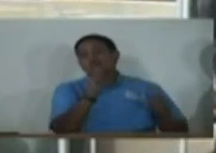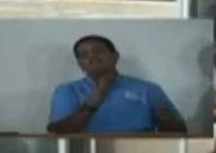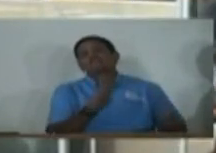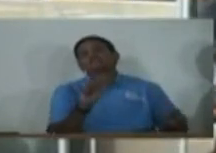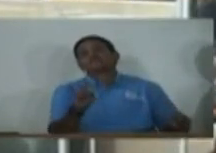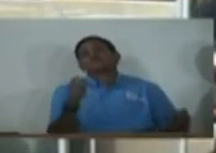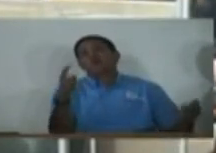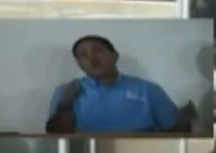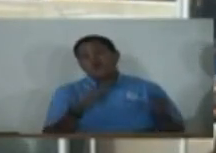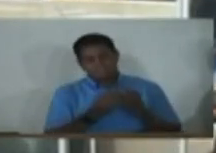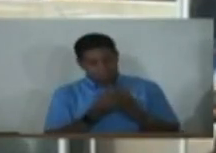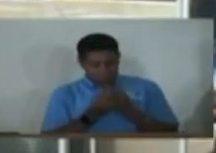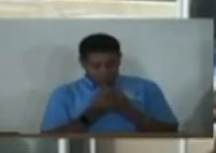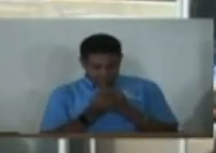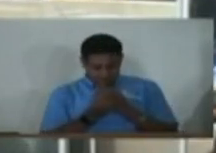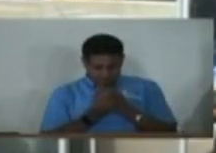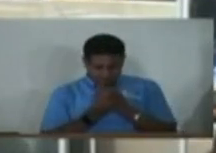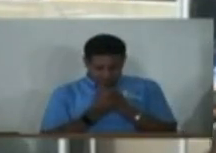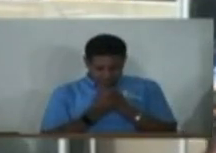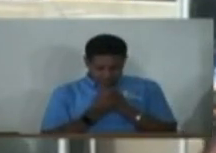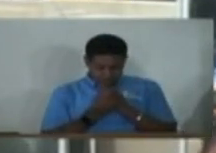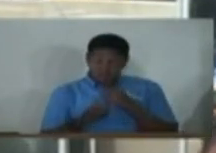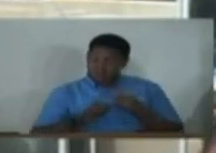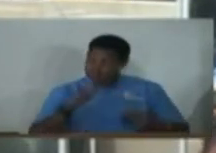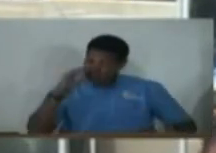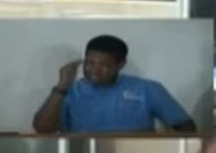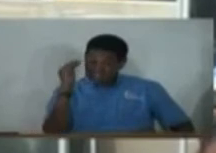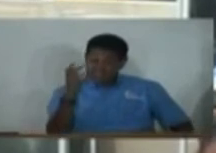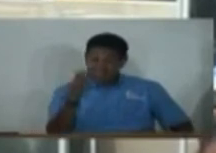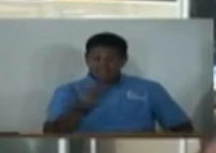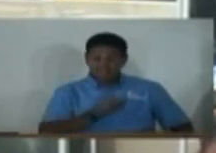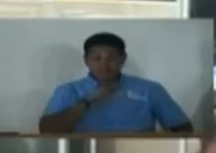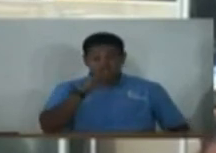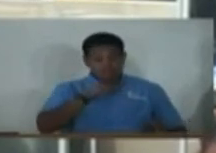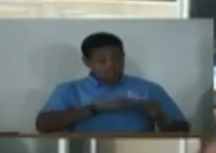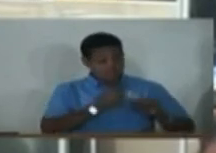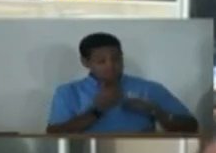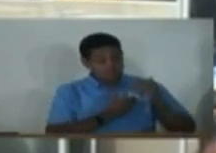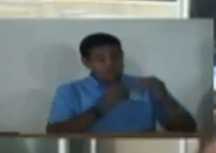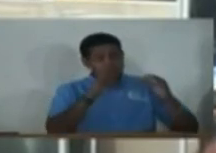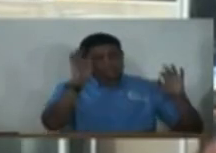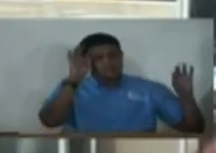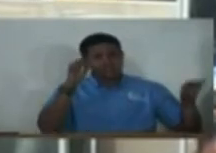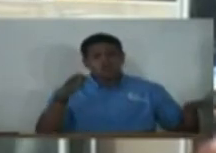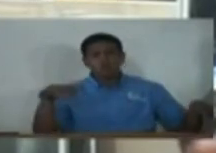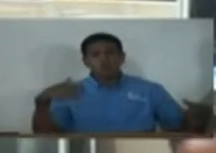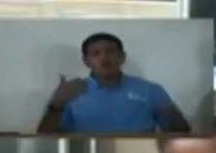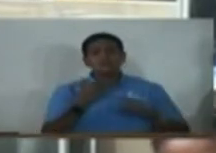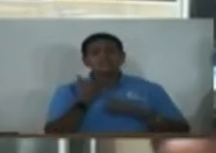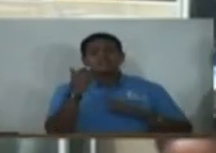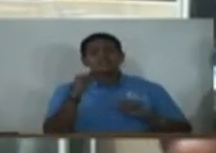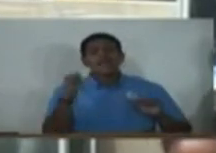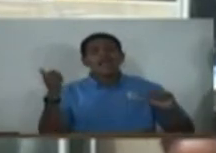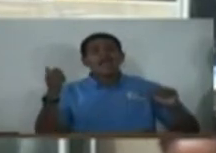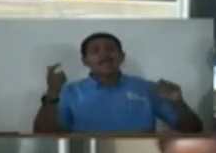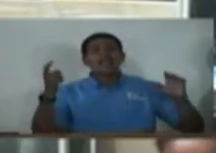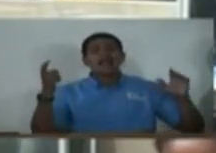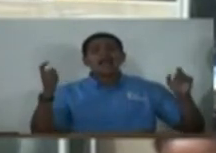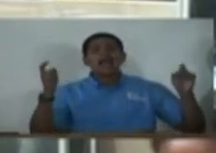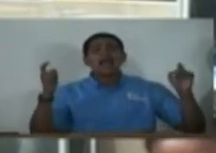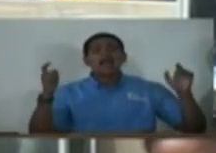done. As I have said earlier, I have started the process of determining if there was any